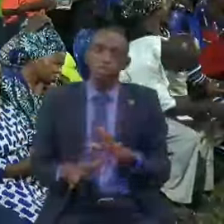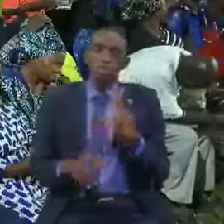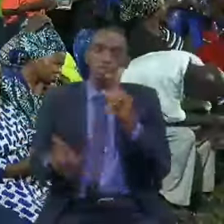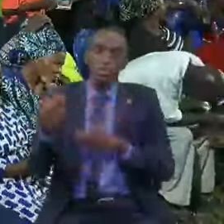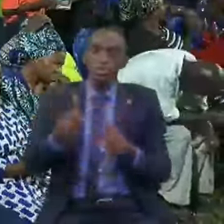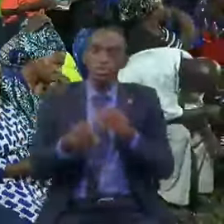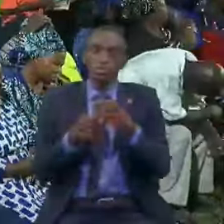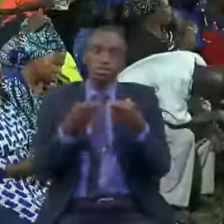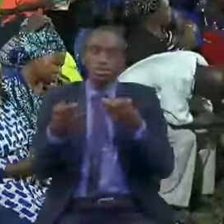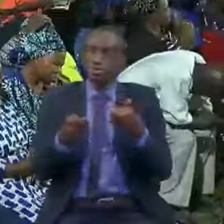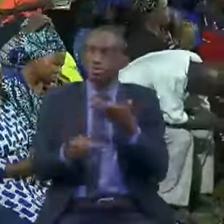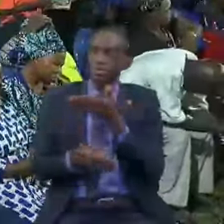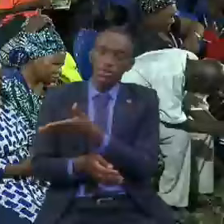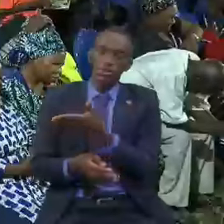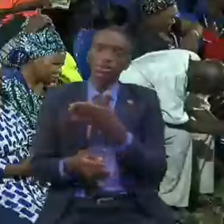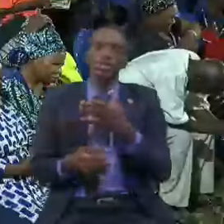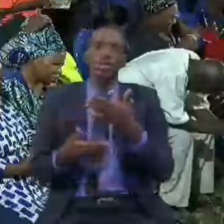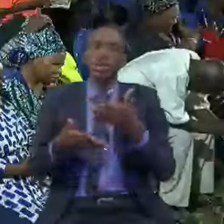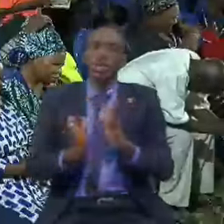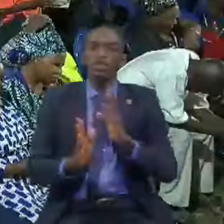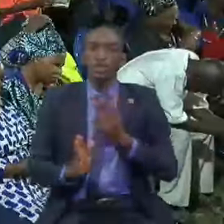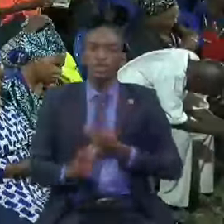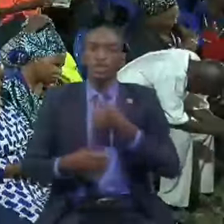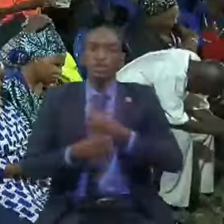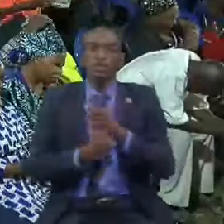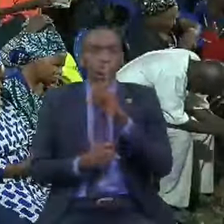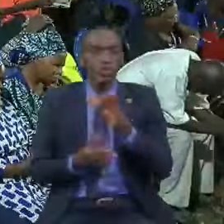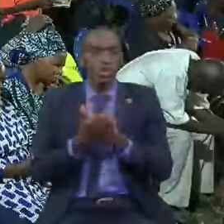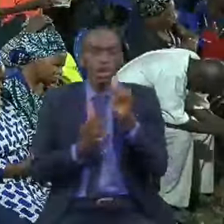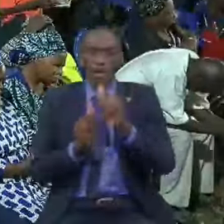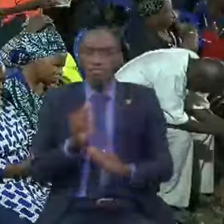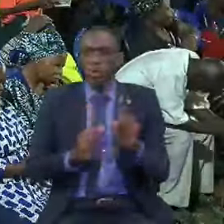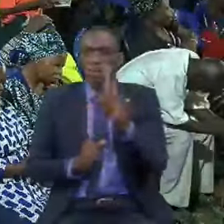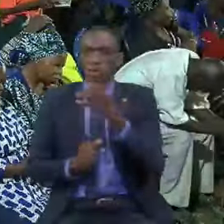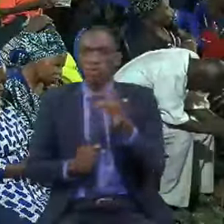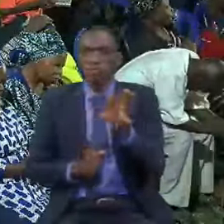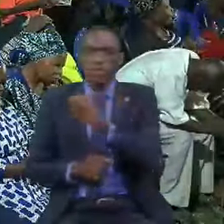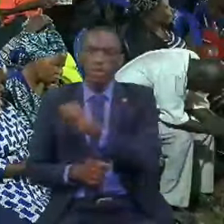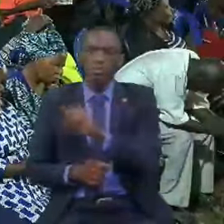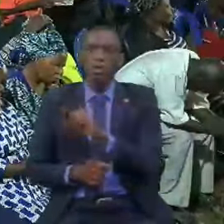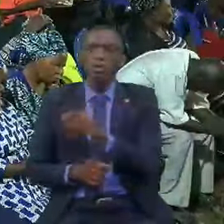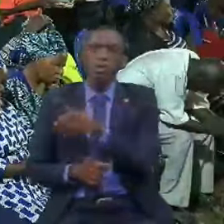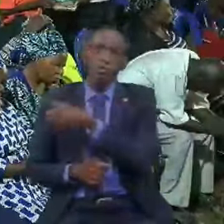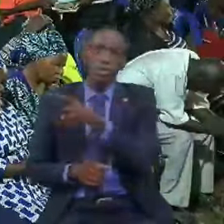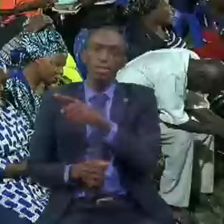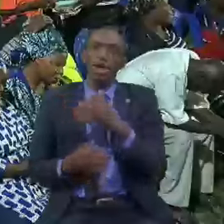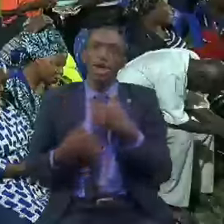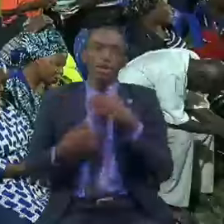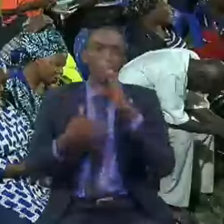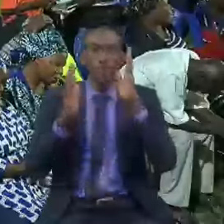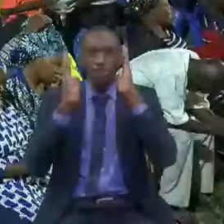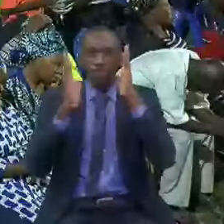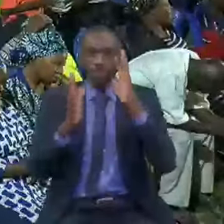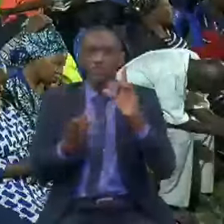tent. Let's make sure that every one of them has been attended to. People by my right hand